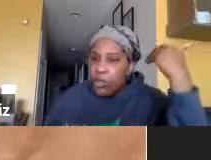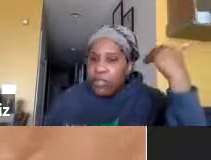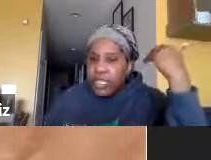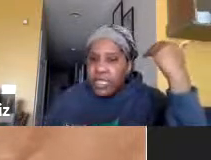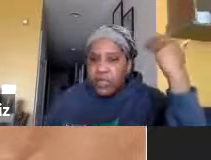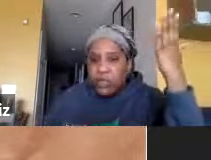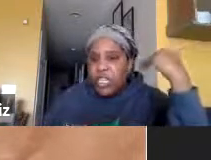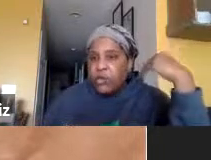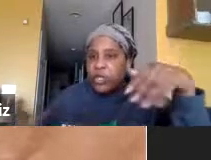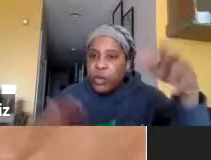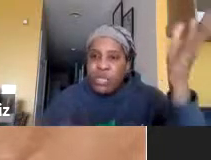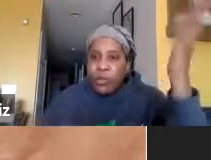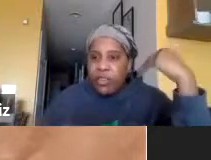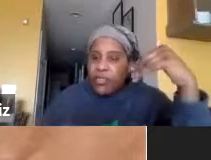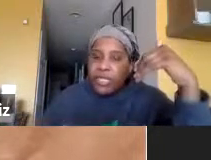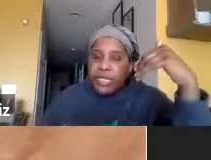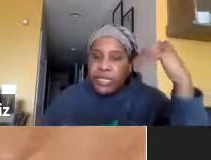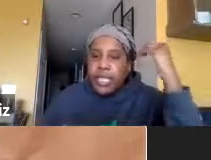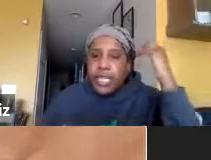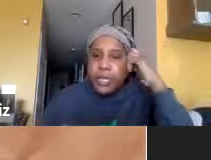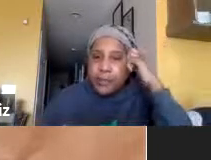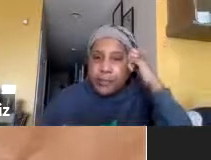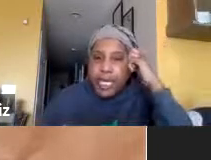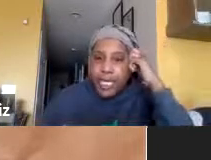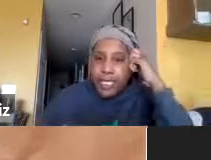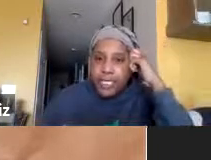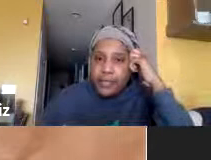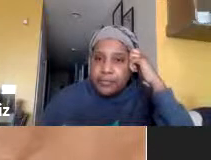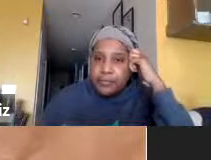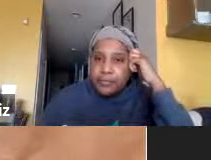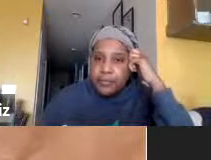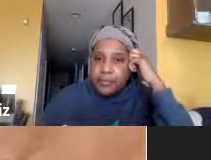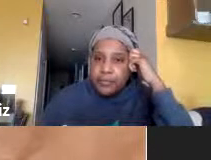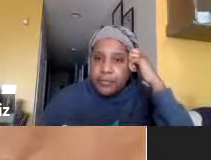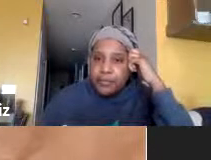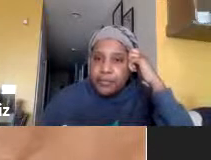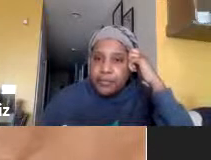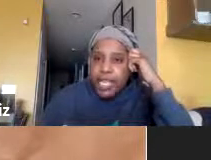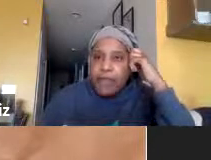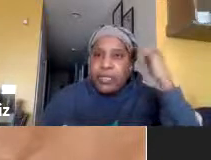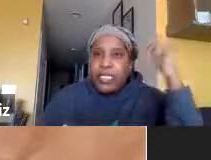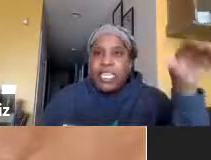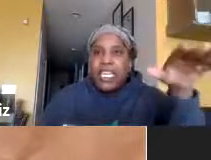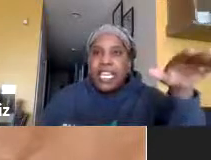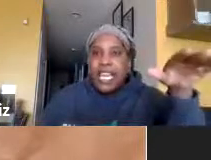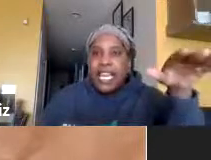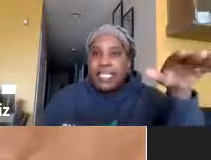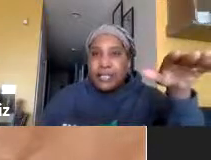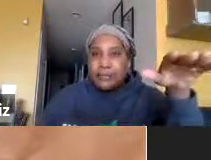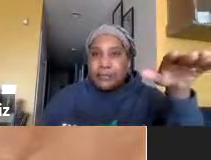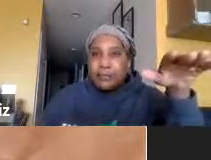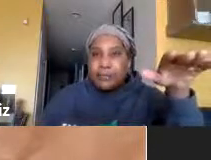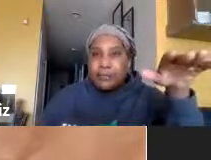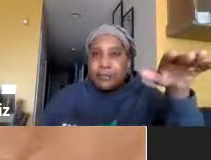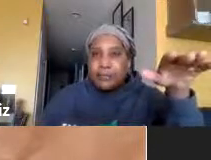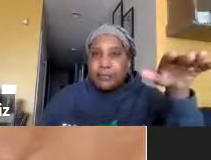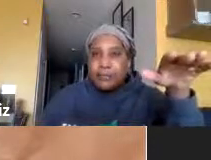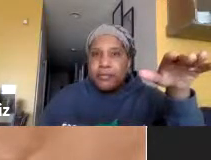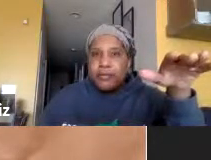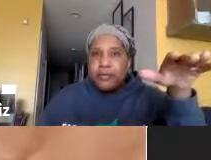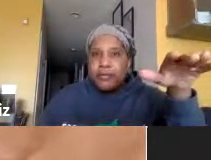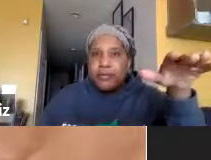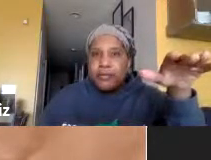sell more of it to try to recoup some of my funds. But I would say that